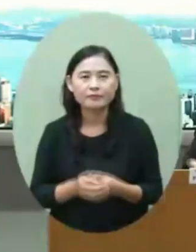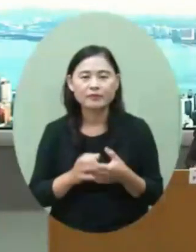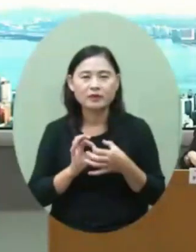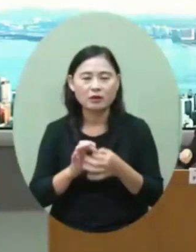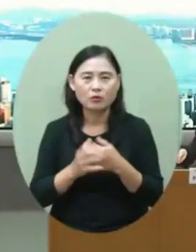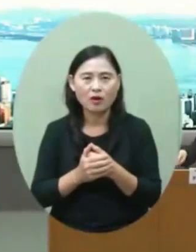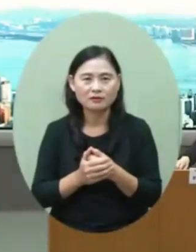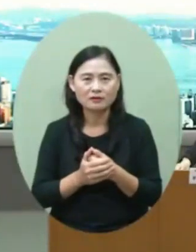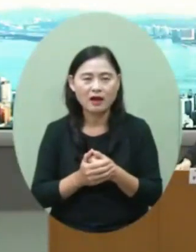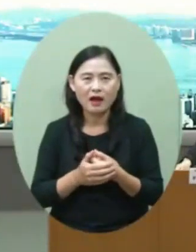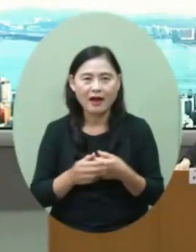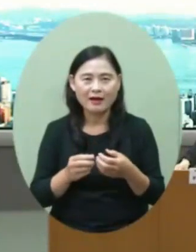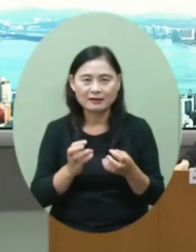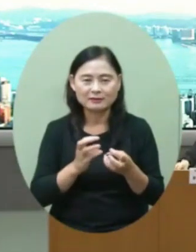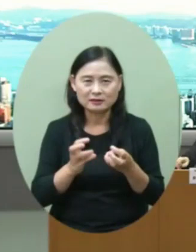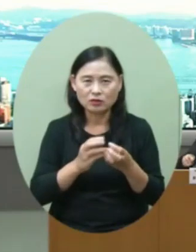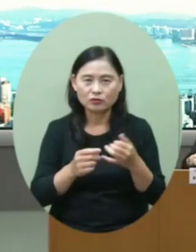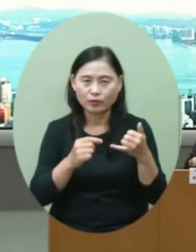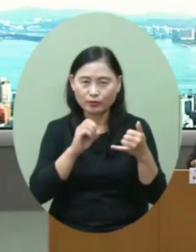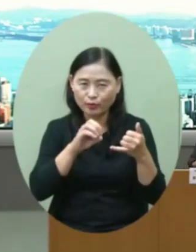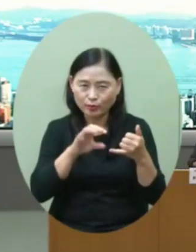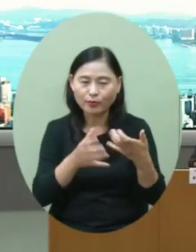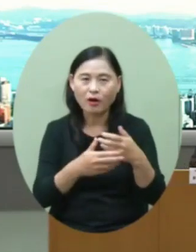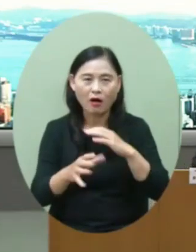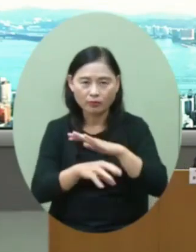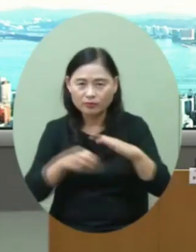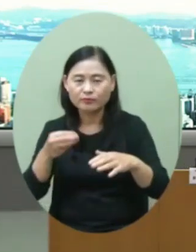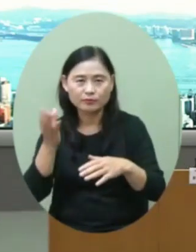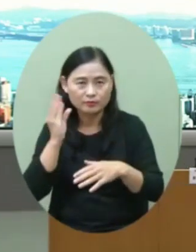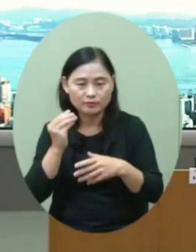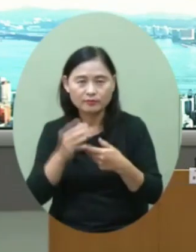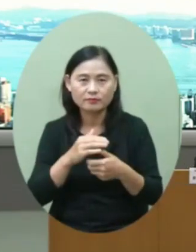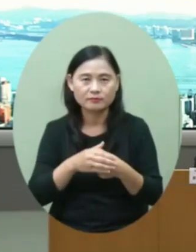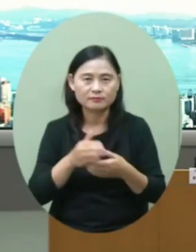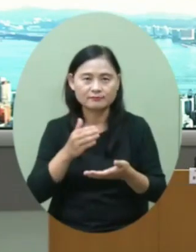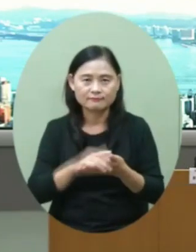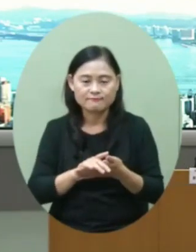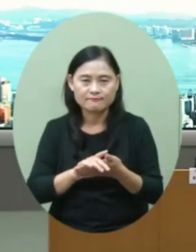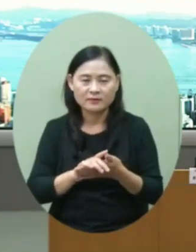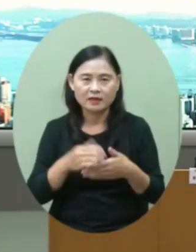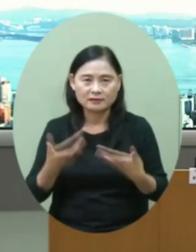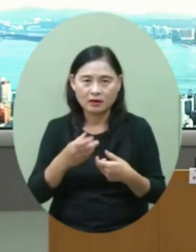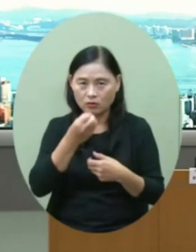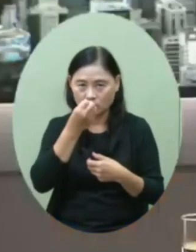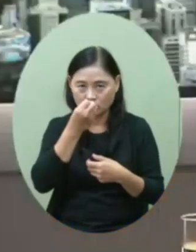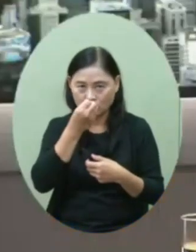to put a request to it? With regard to interception of communications,